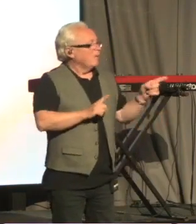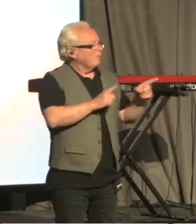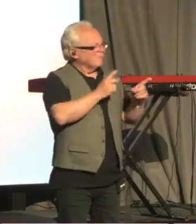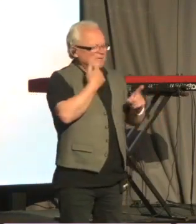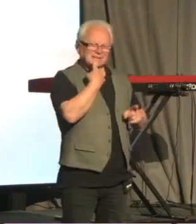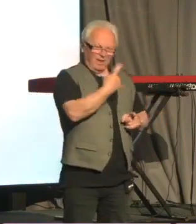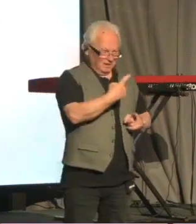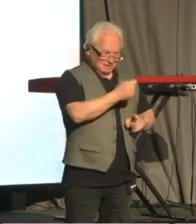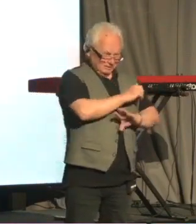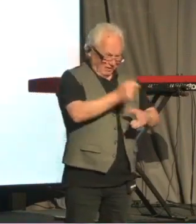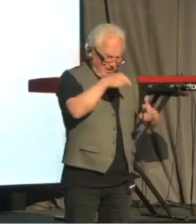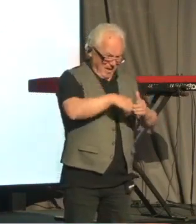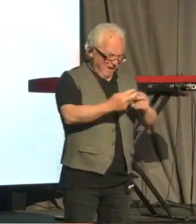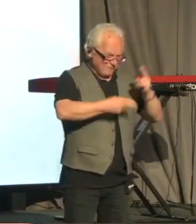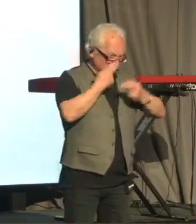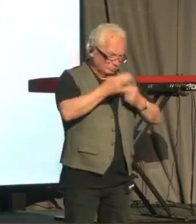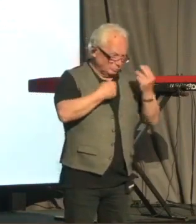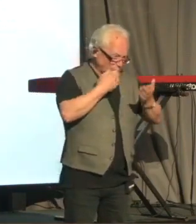the bread.